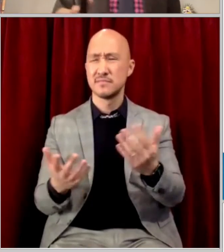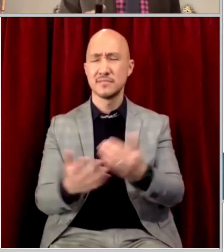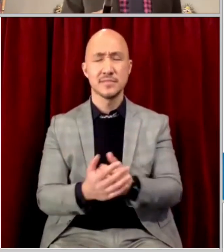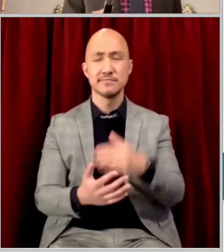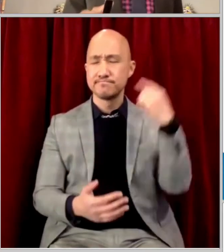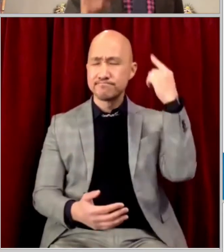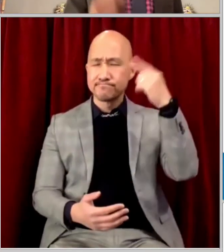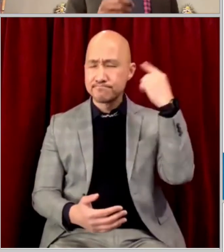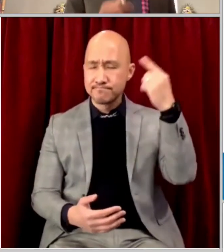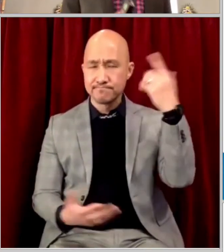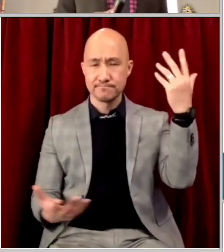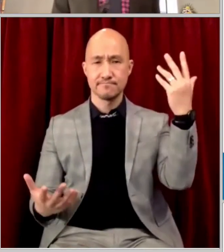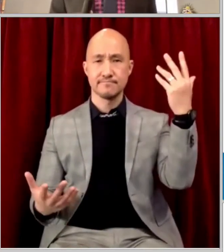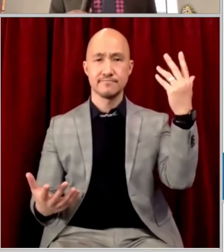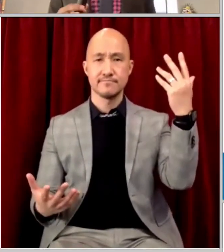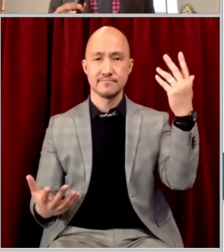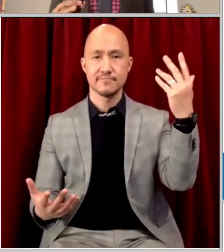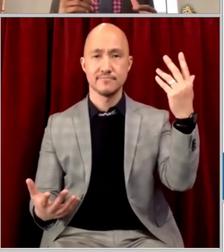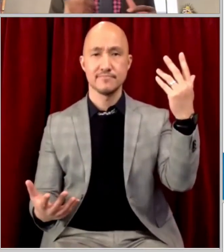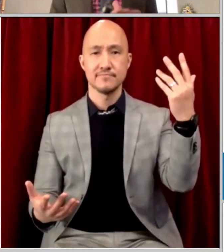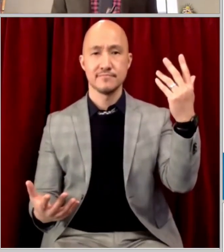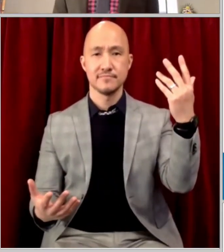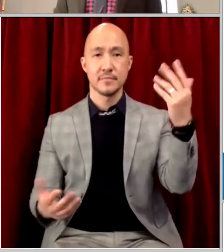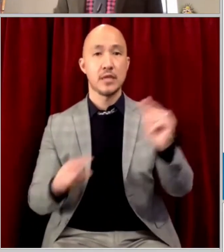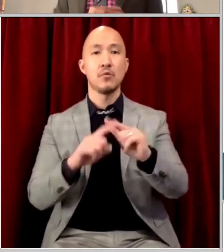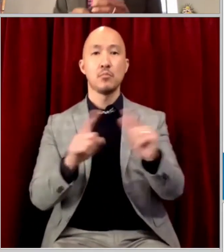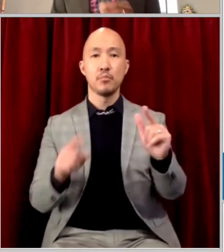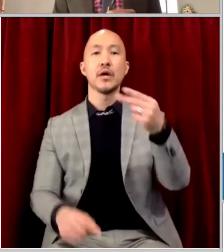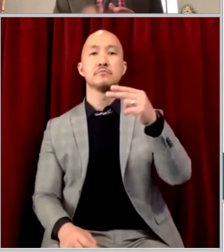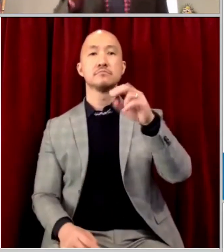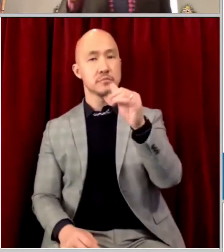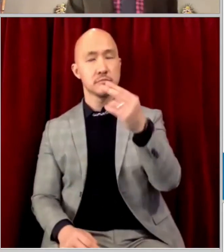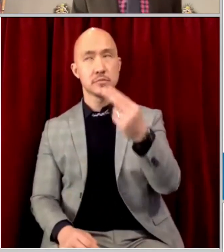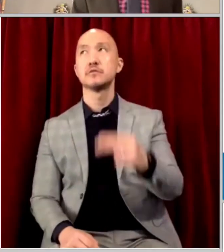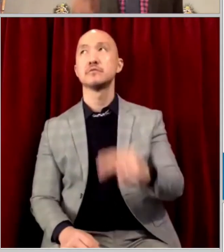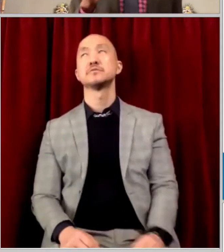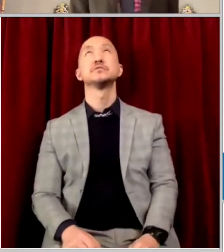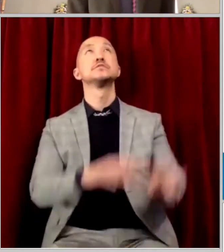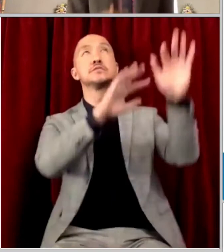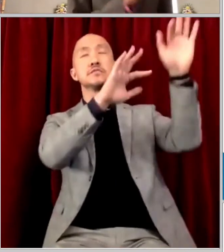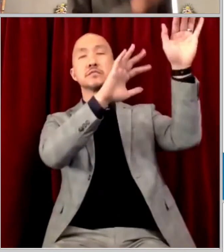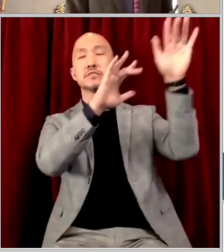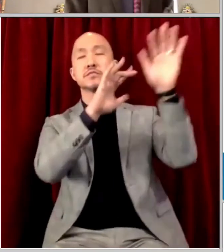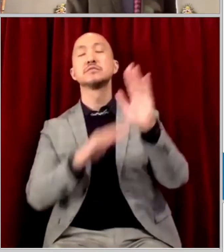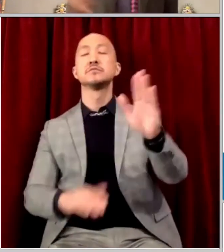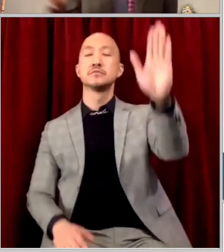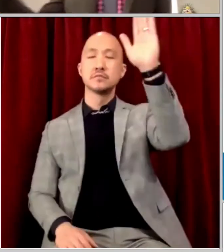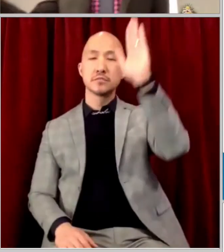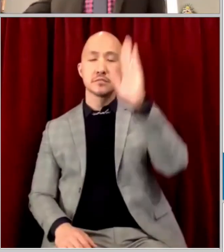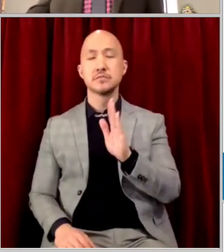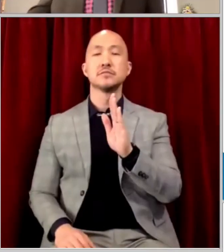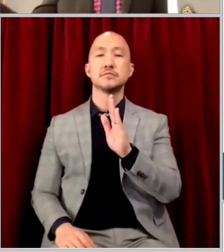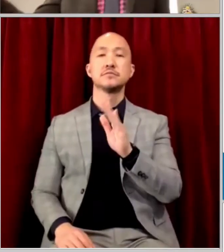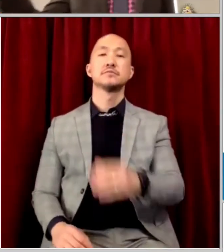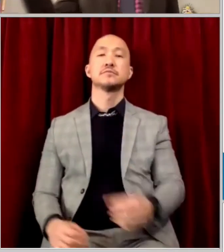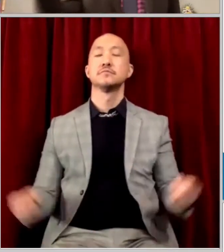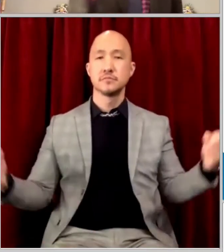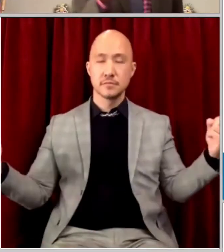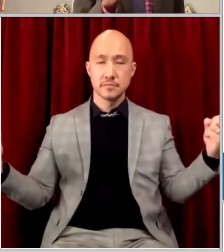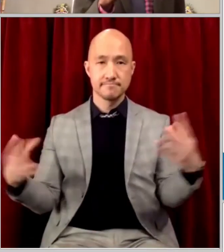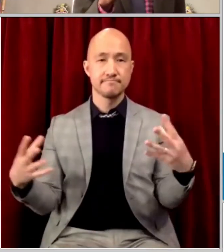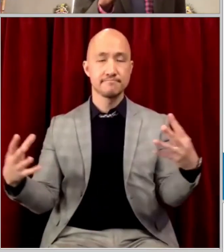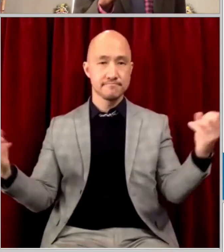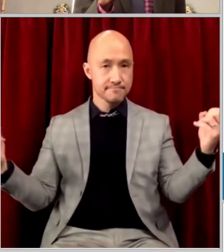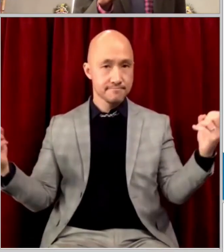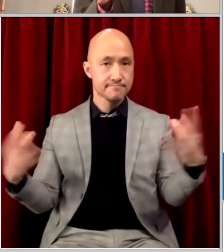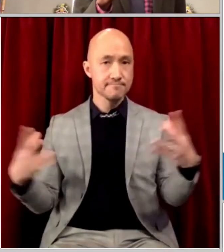It's scary, and you may not be fully convinced, but I tell you, the more you move to God, the closer you're going to bring others with